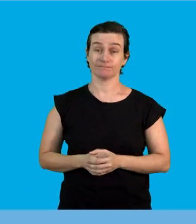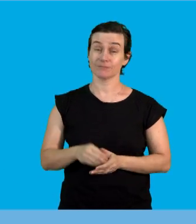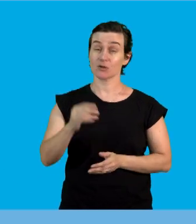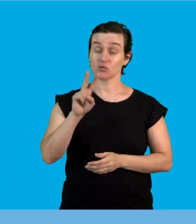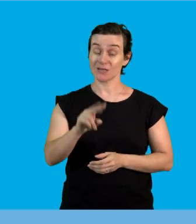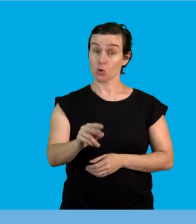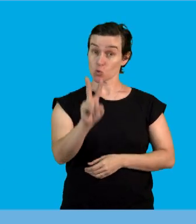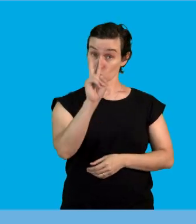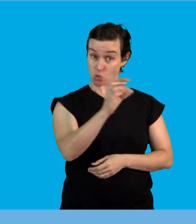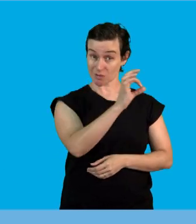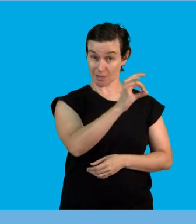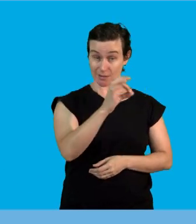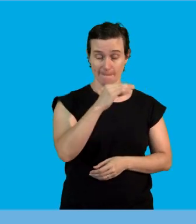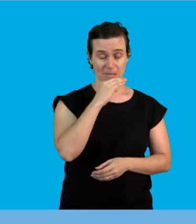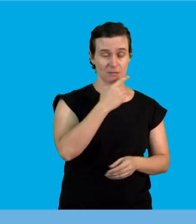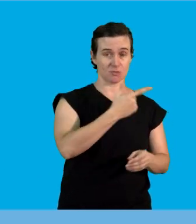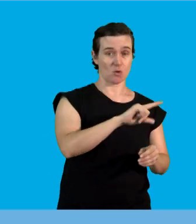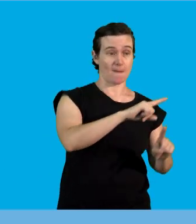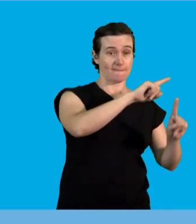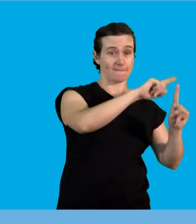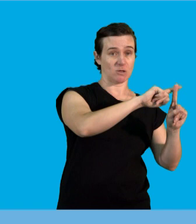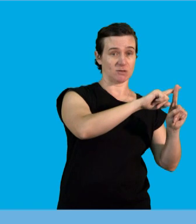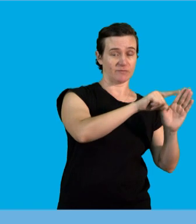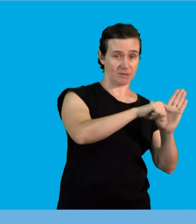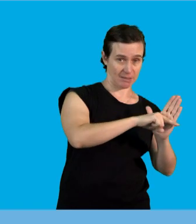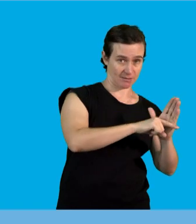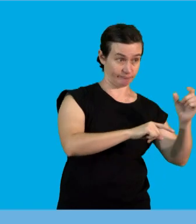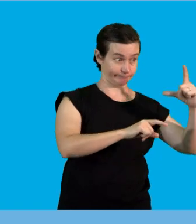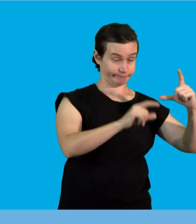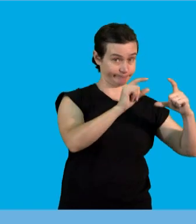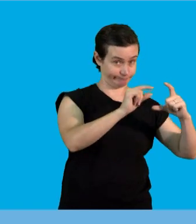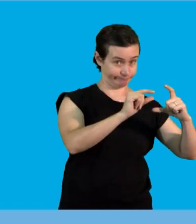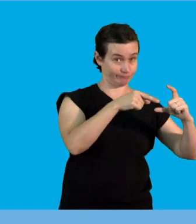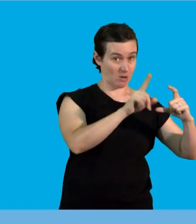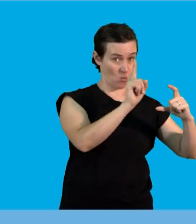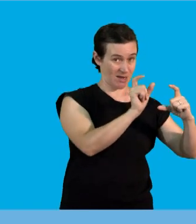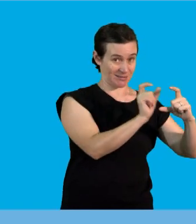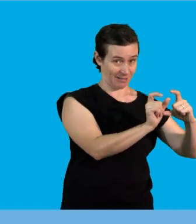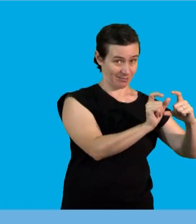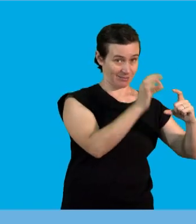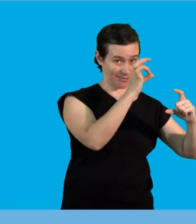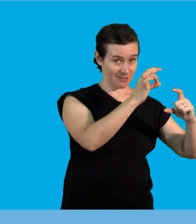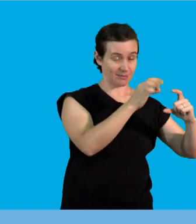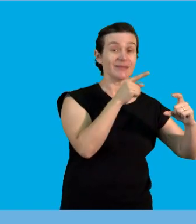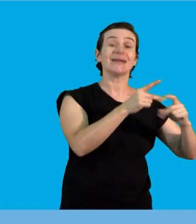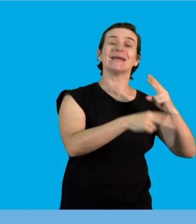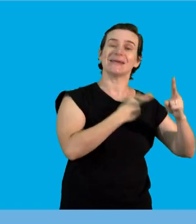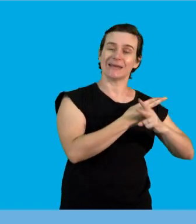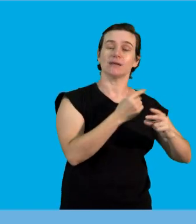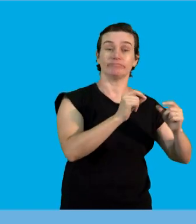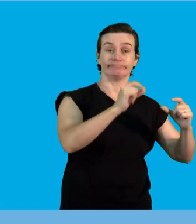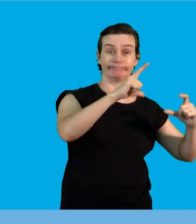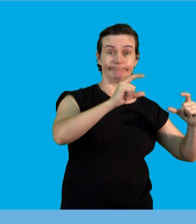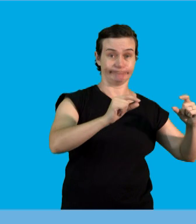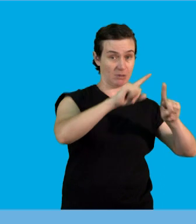So remember, two cells, a negative terminal, a positive terminal. This now gives us one cell. To have another one, we